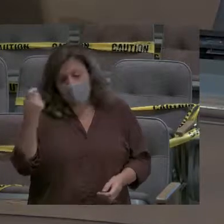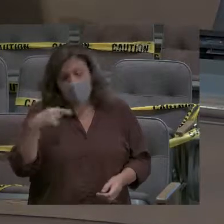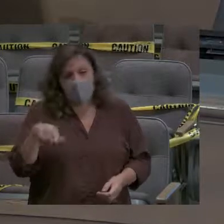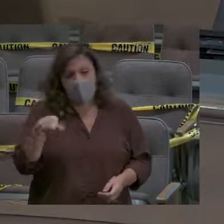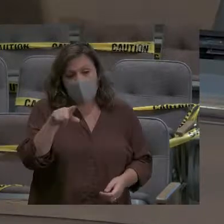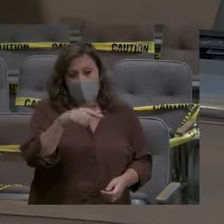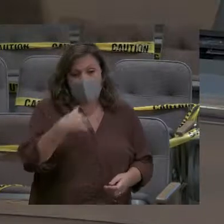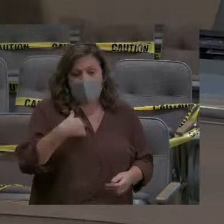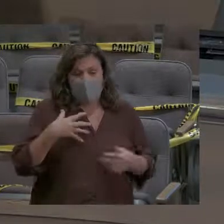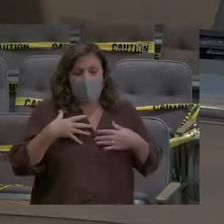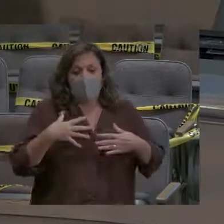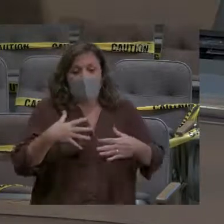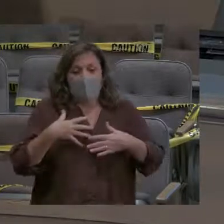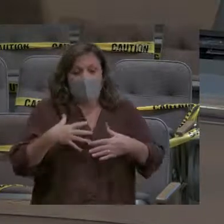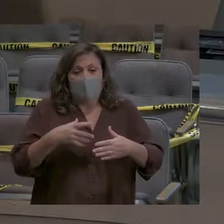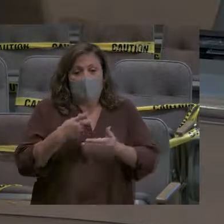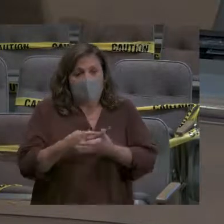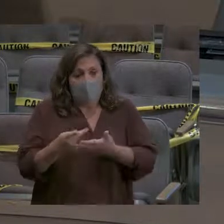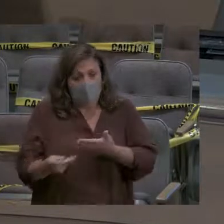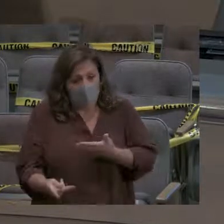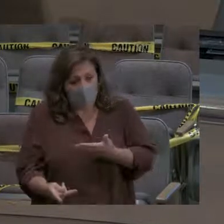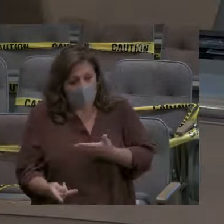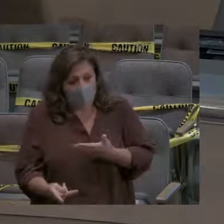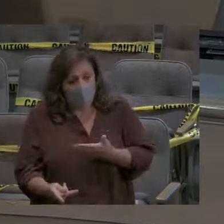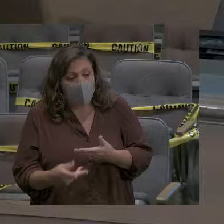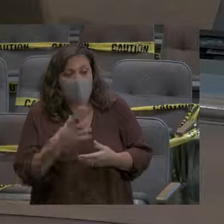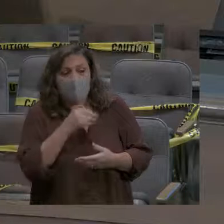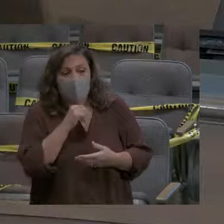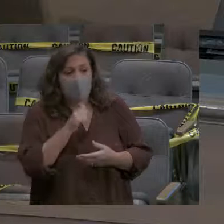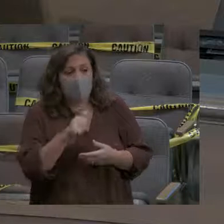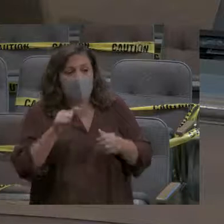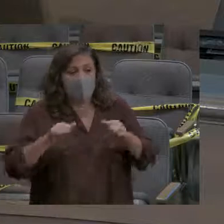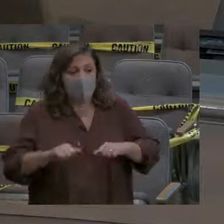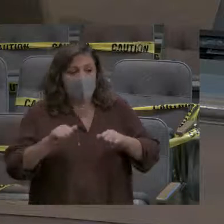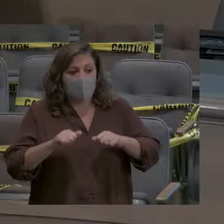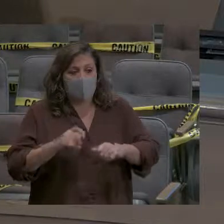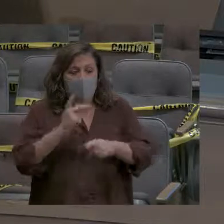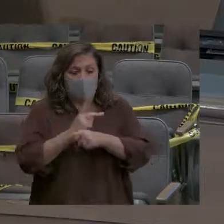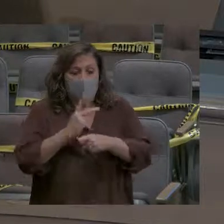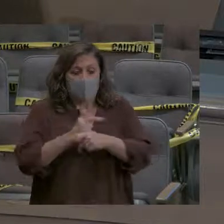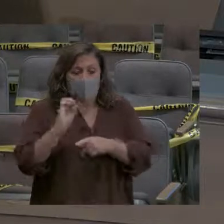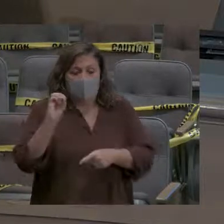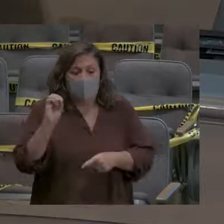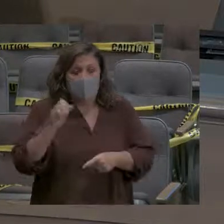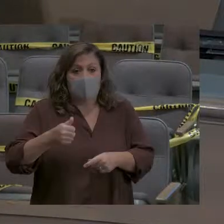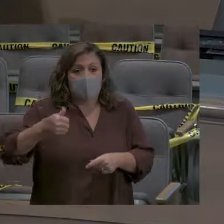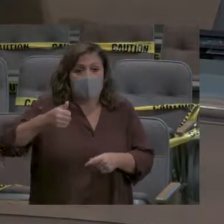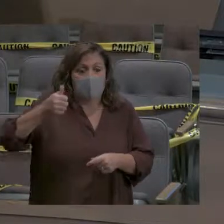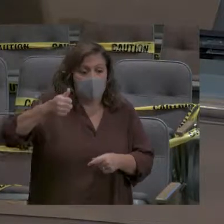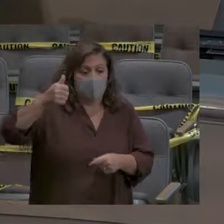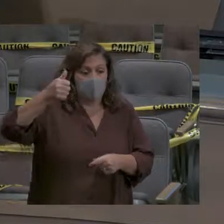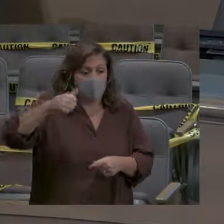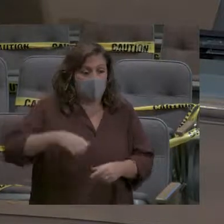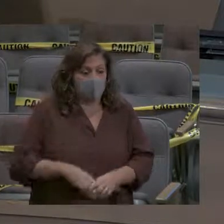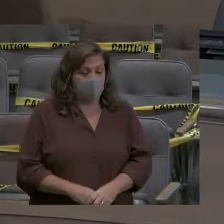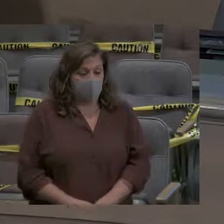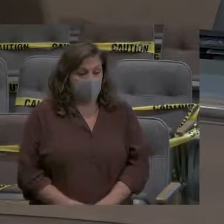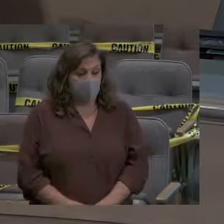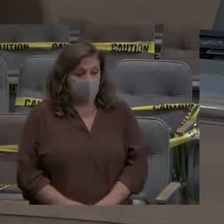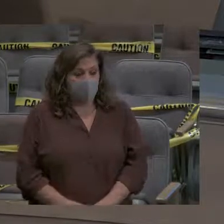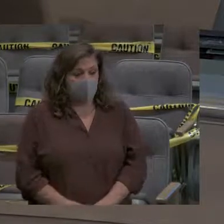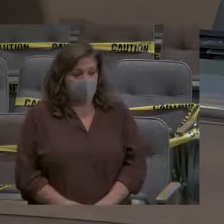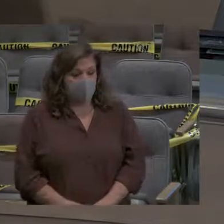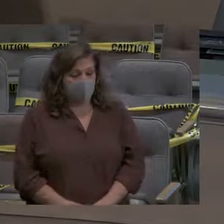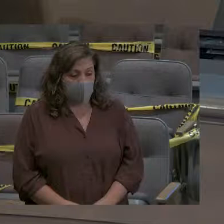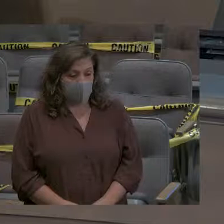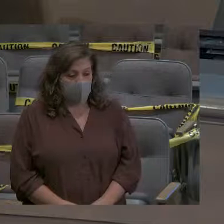what we call respiratory failure, and they're simply not able to sustain oxygen levels that are sufficient